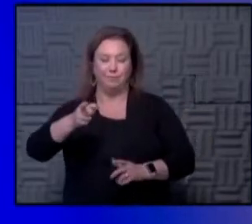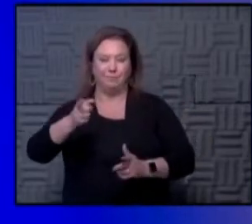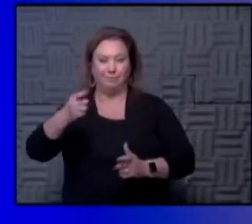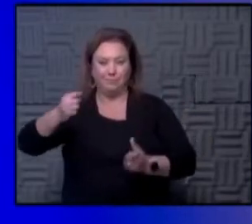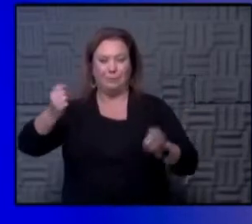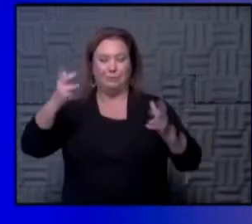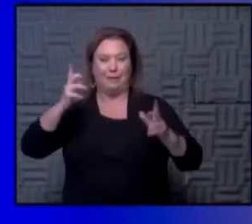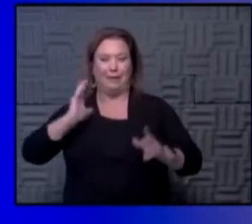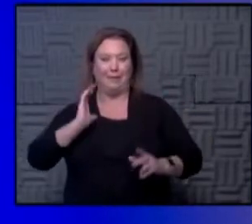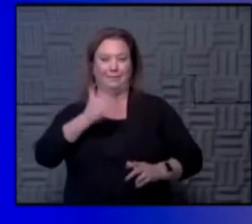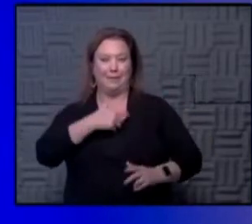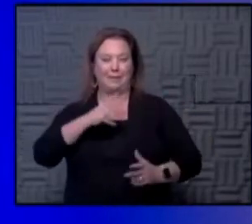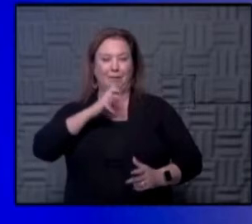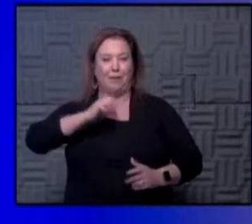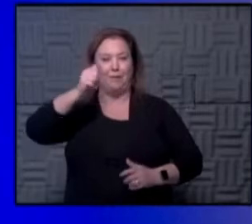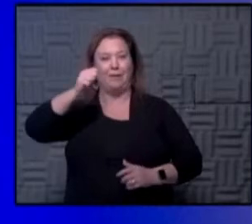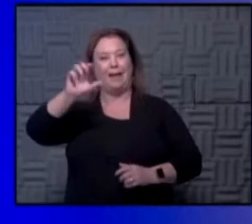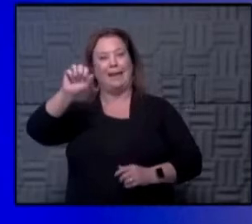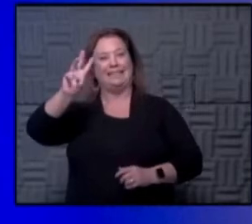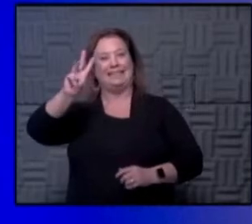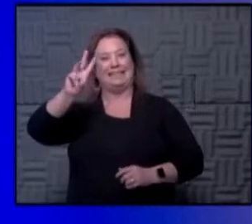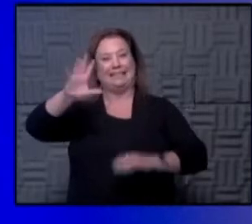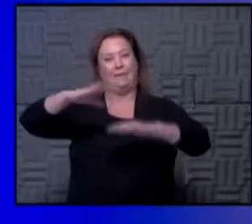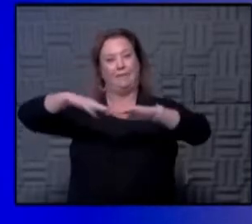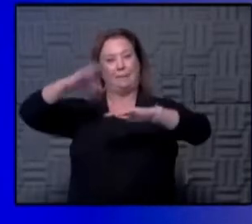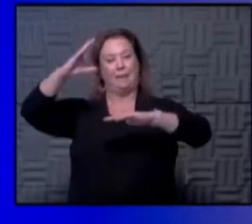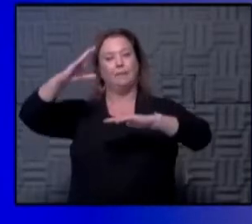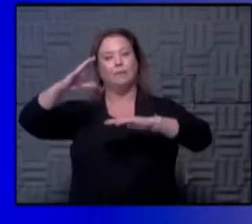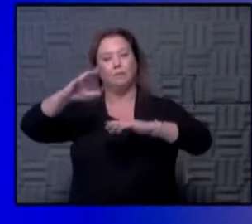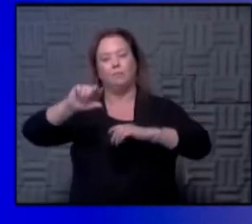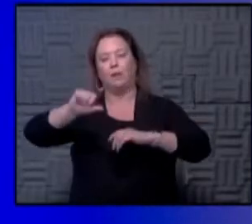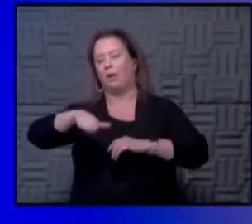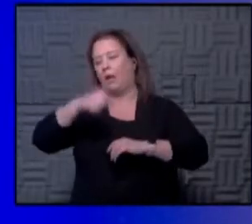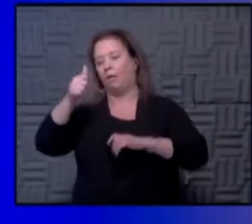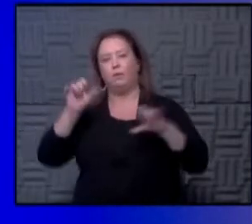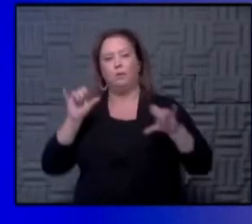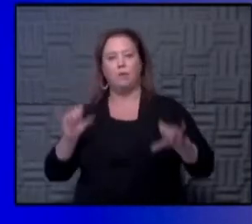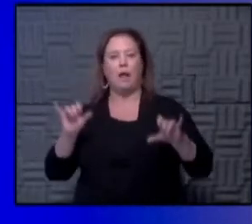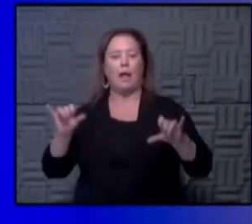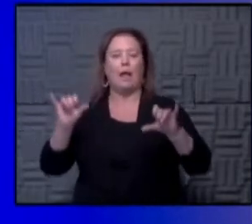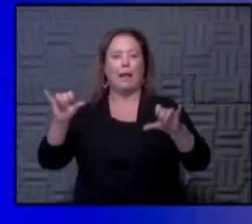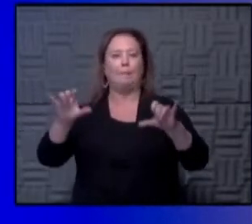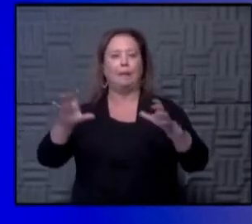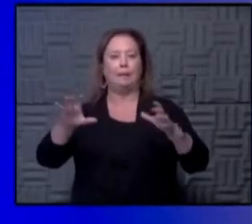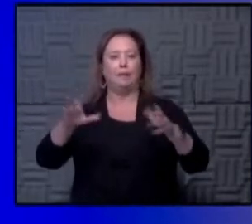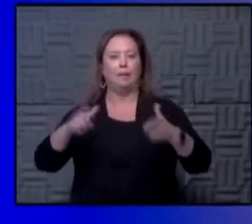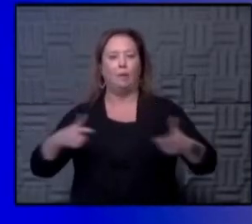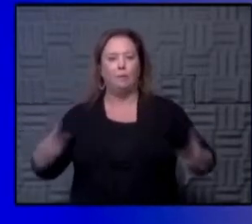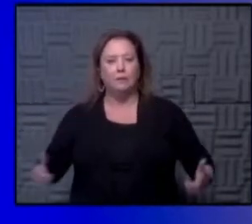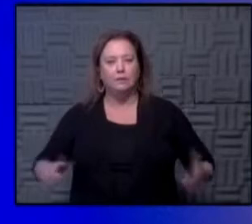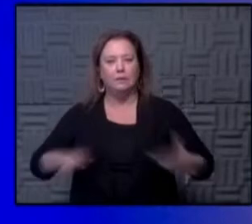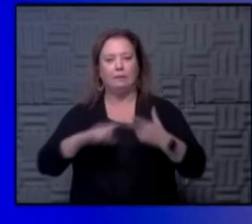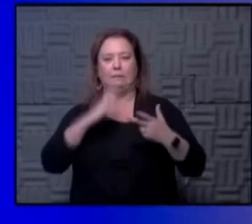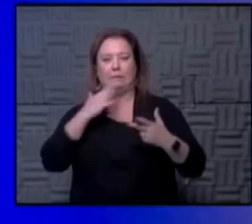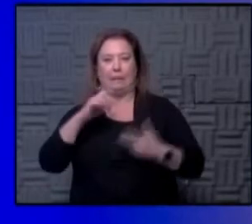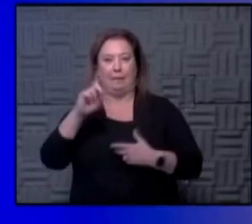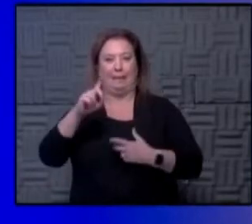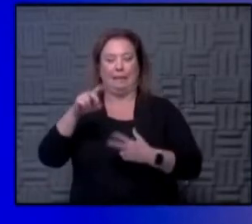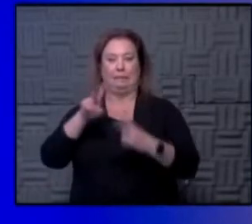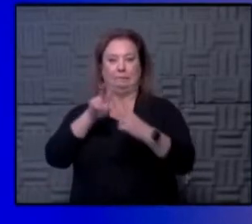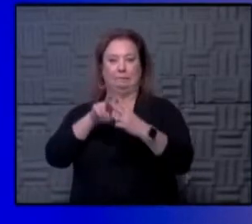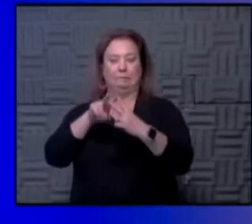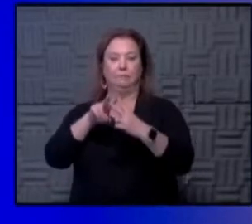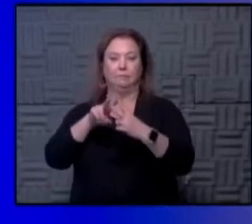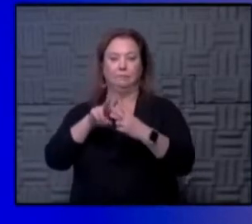large predominance, 65 and above, but we know other very common comorbidities such as obesity and diabetes,